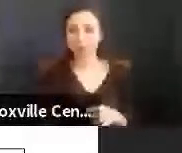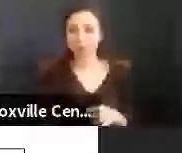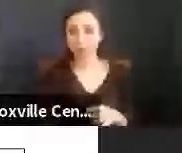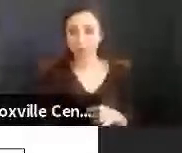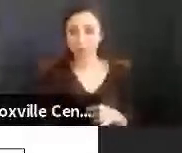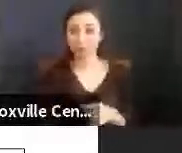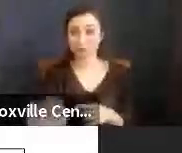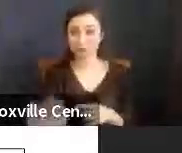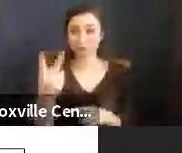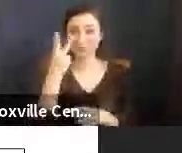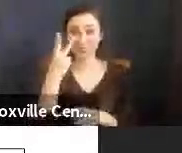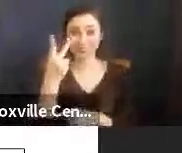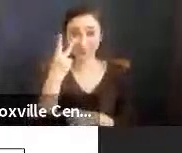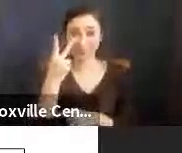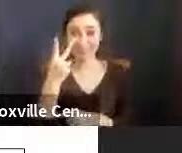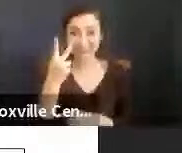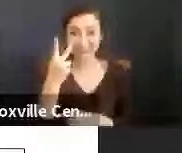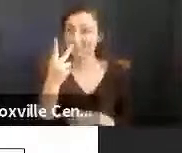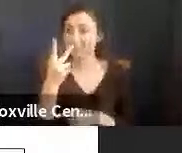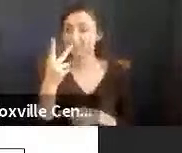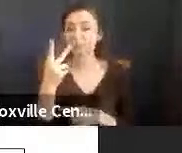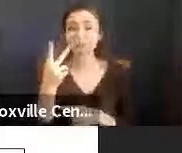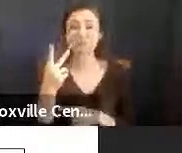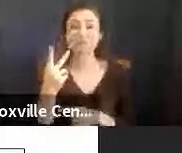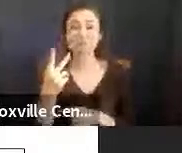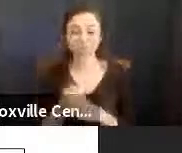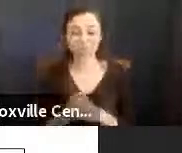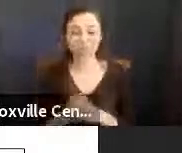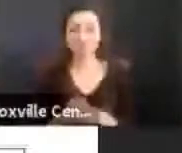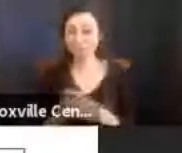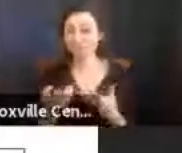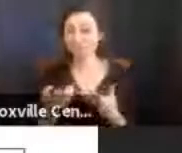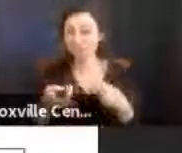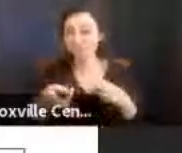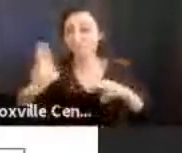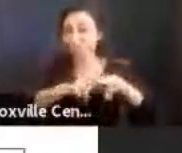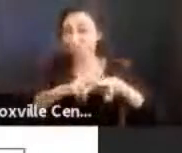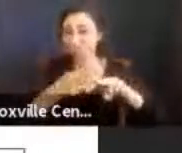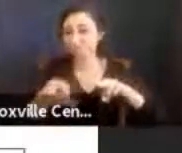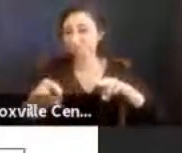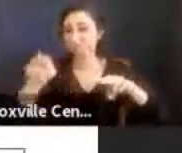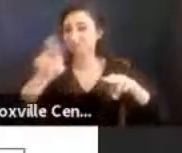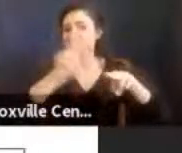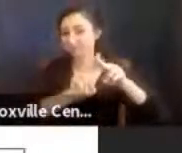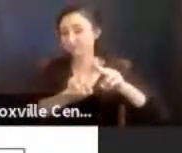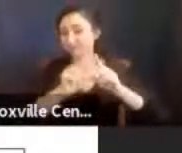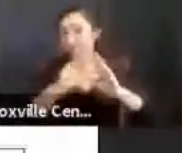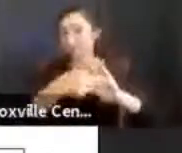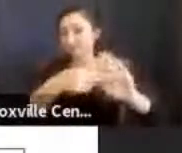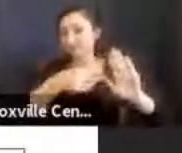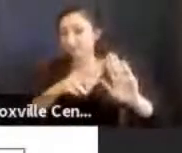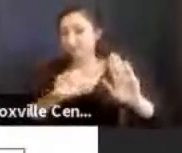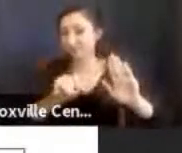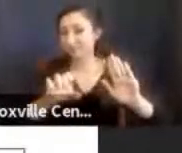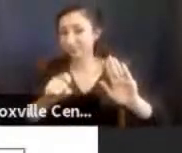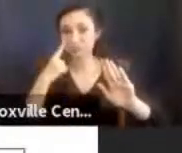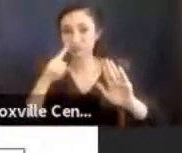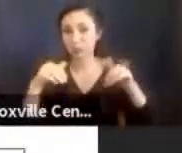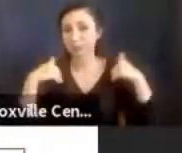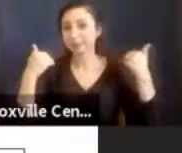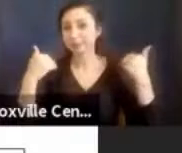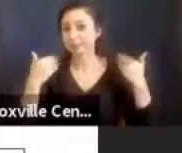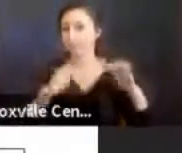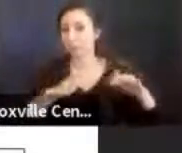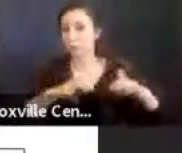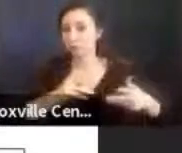So as we have seen more cases diagnosed in that younger demographic,